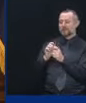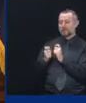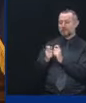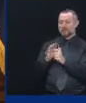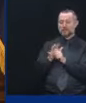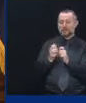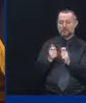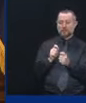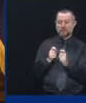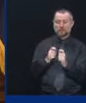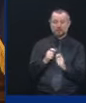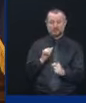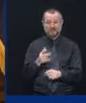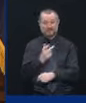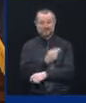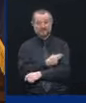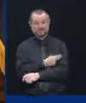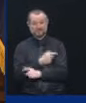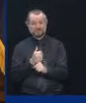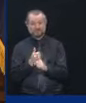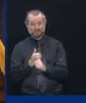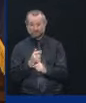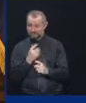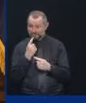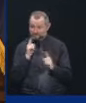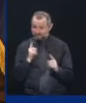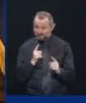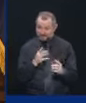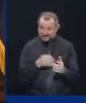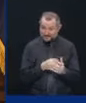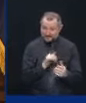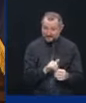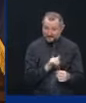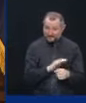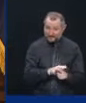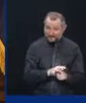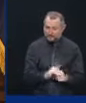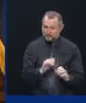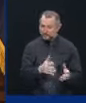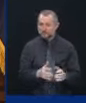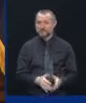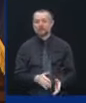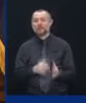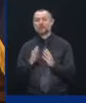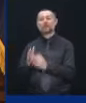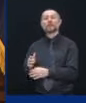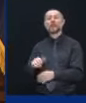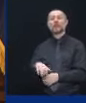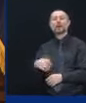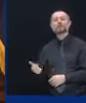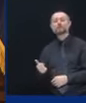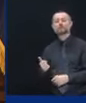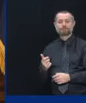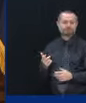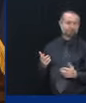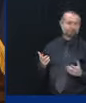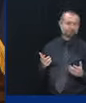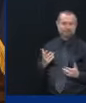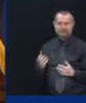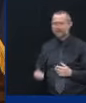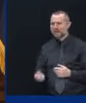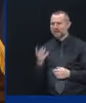effectiveness of the vaccine against the virus, right? That's one cluster of variables. And then you have the supply of